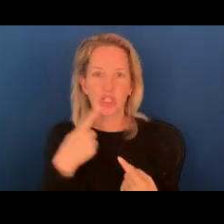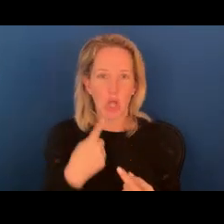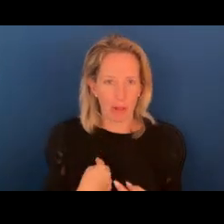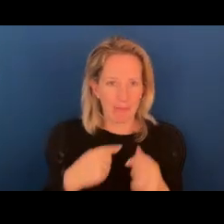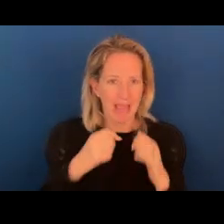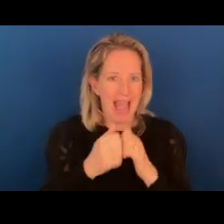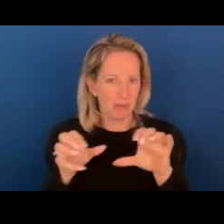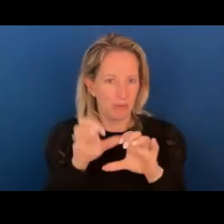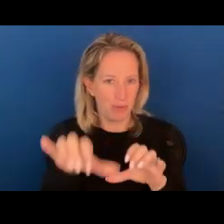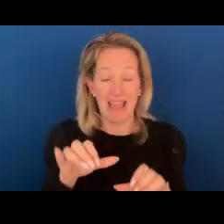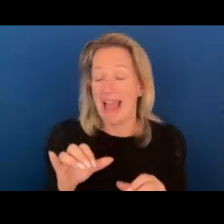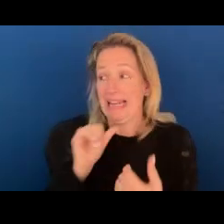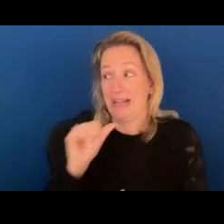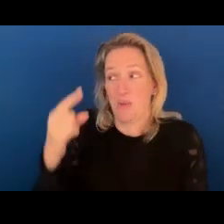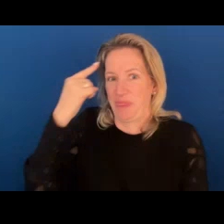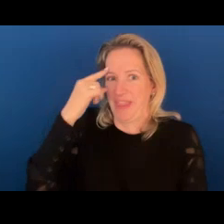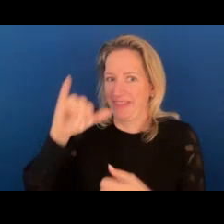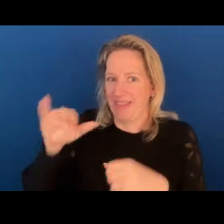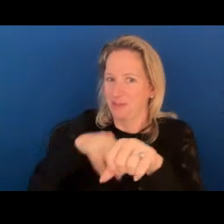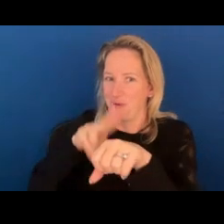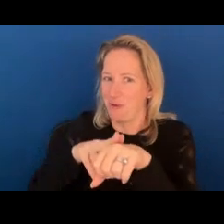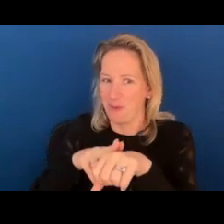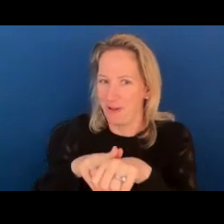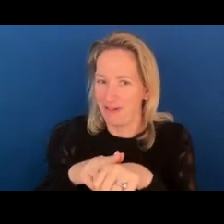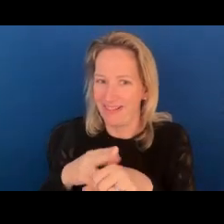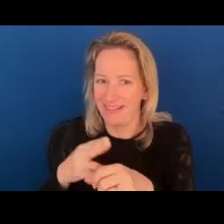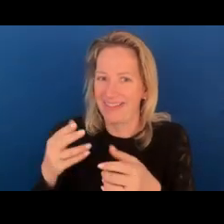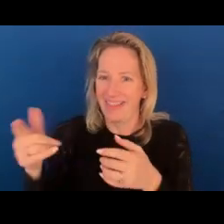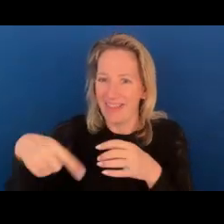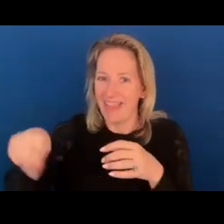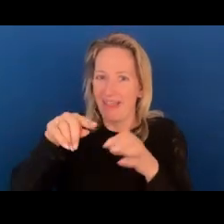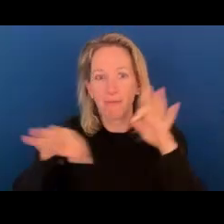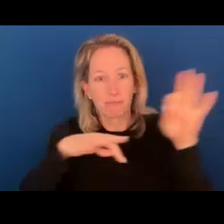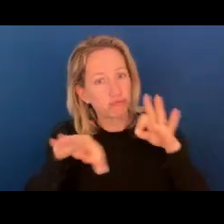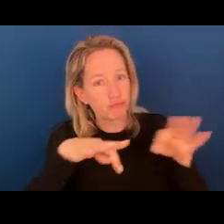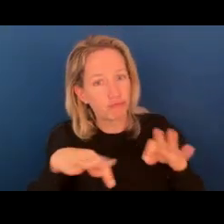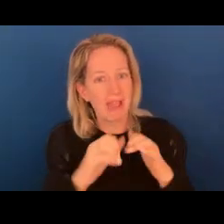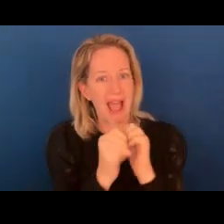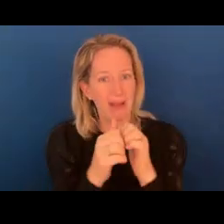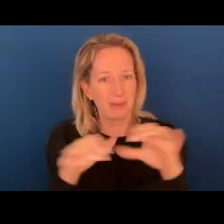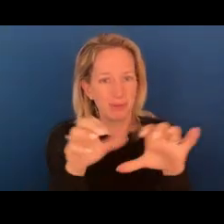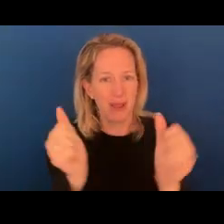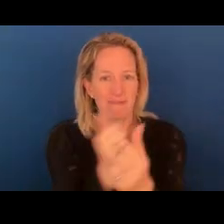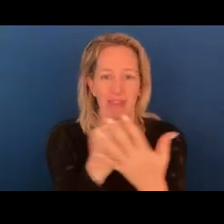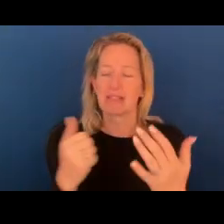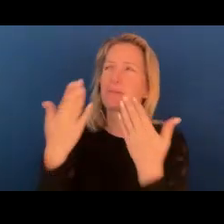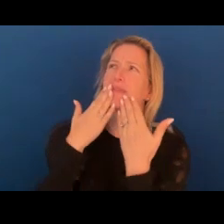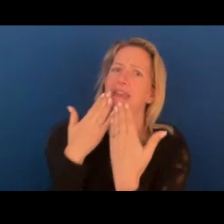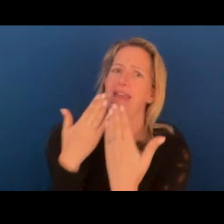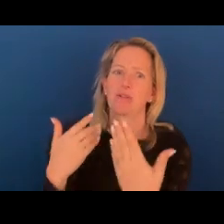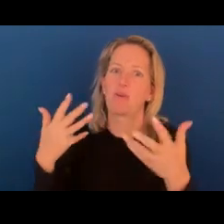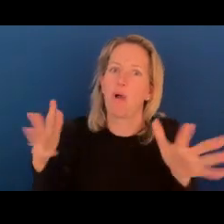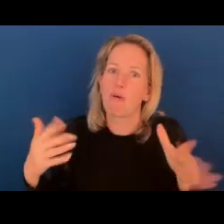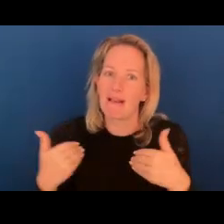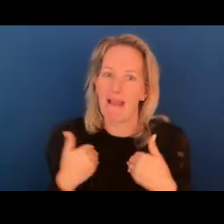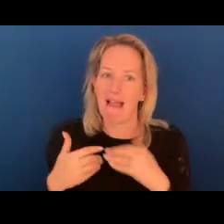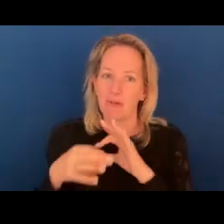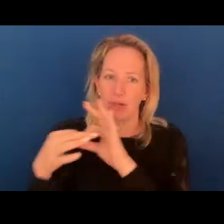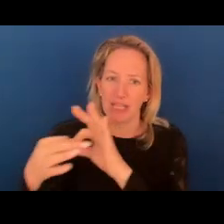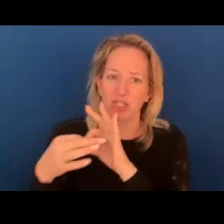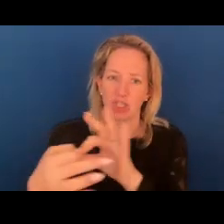do that. So I'm very thankful for that and just having those relationships to build on. But I would say the challenge in